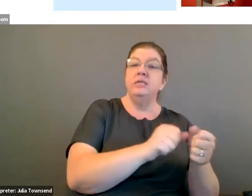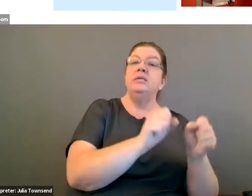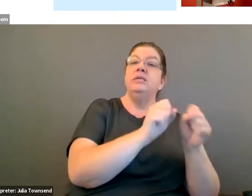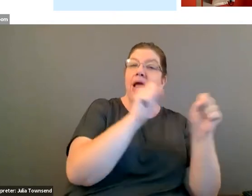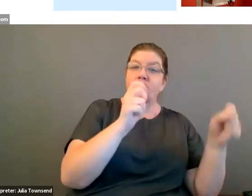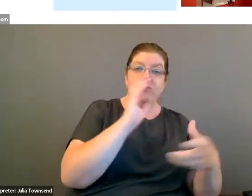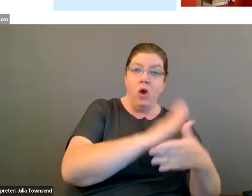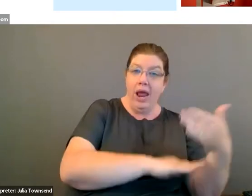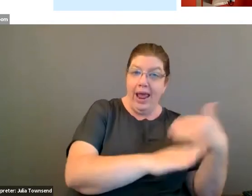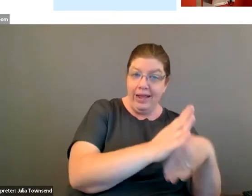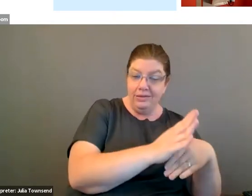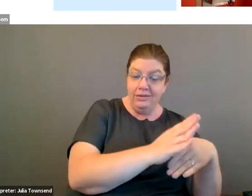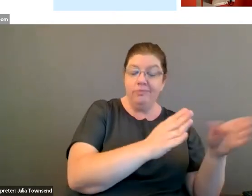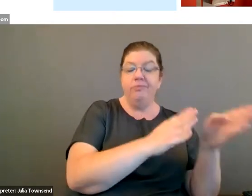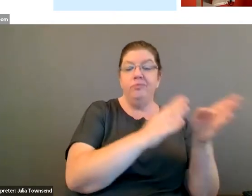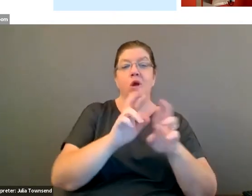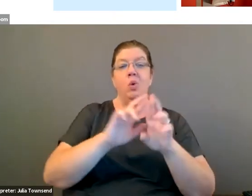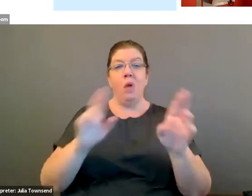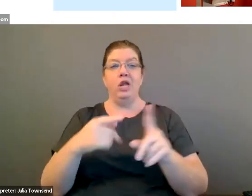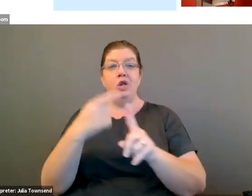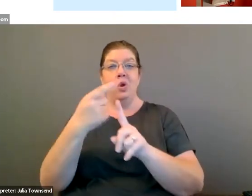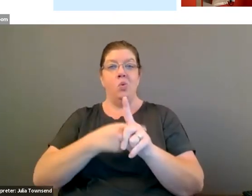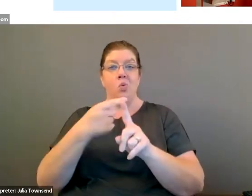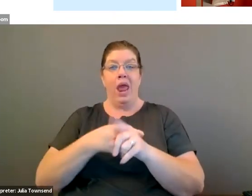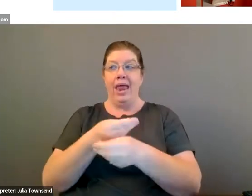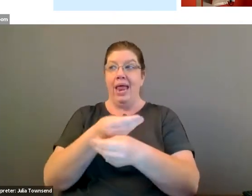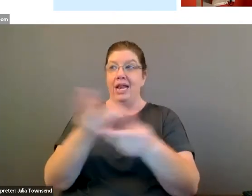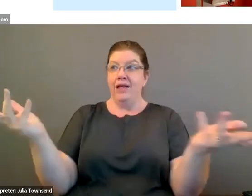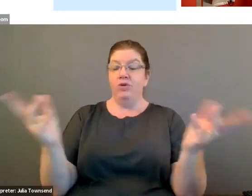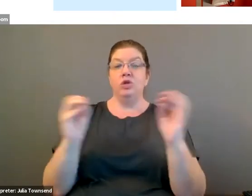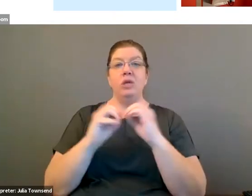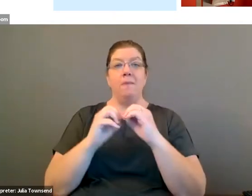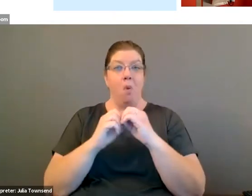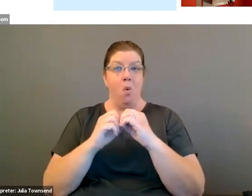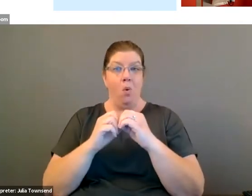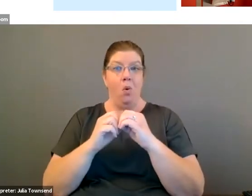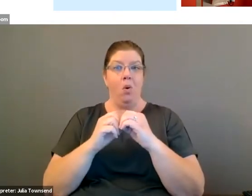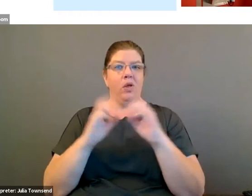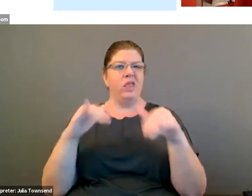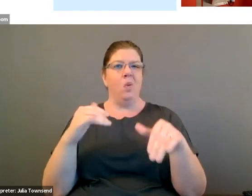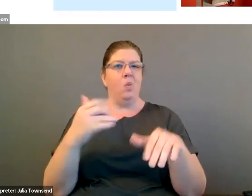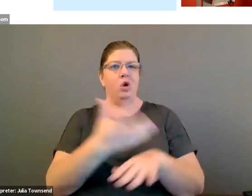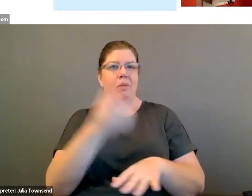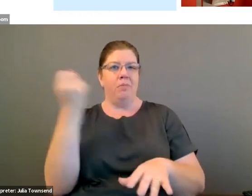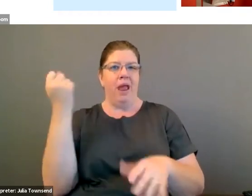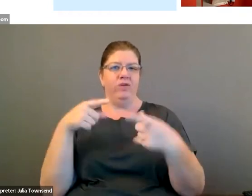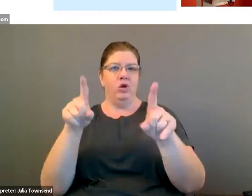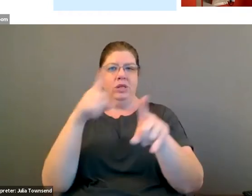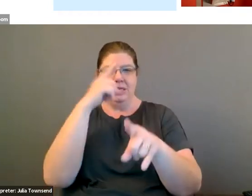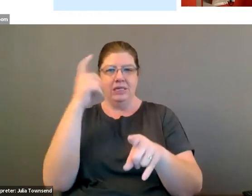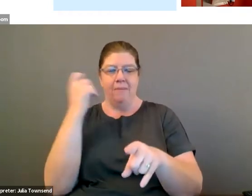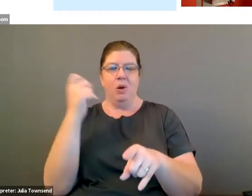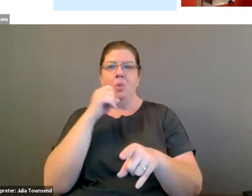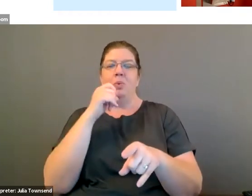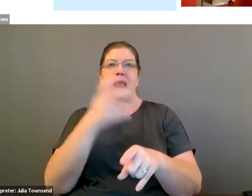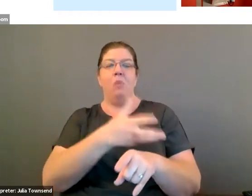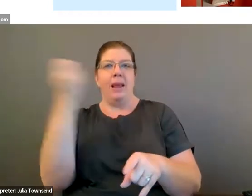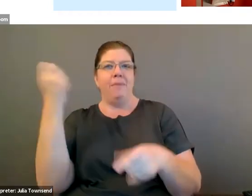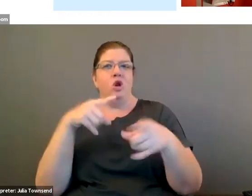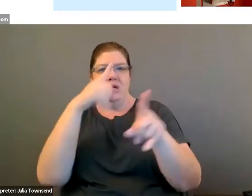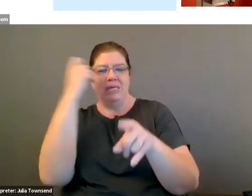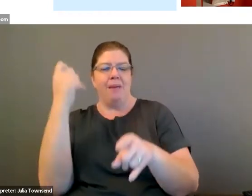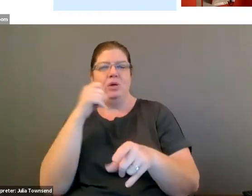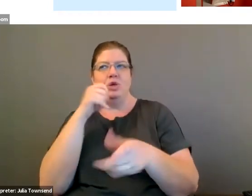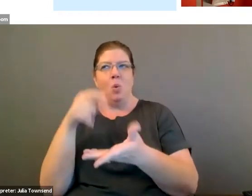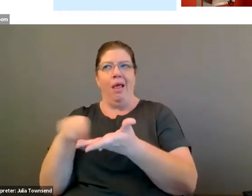just getting ready to rent and deliver some more that were taken back over the summer, so we didn't incur that cost all summer long. But